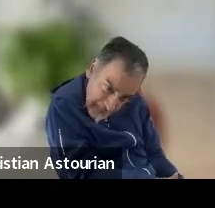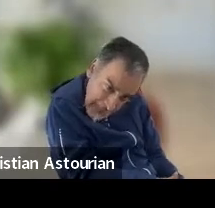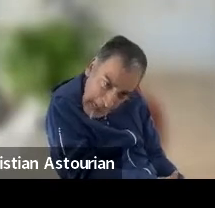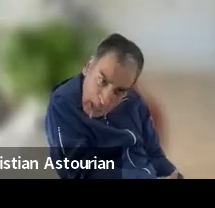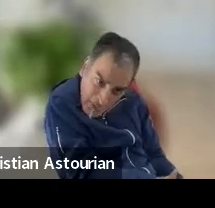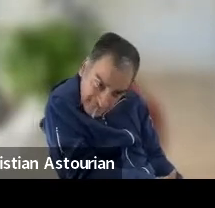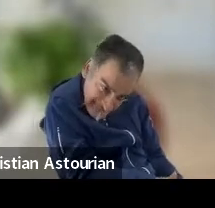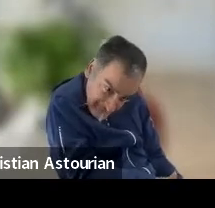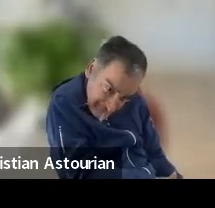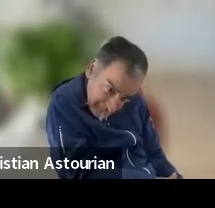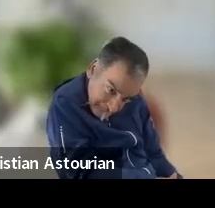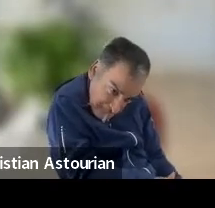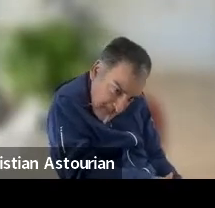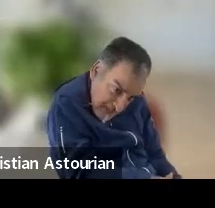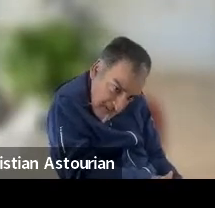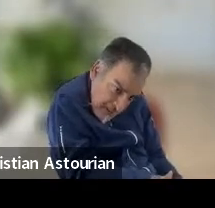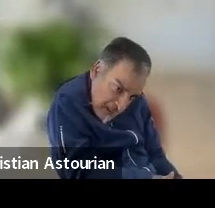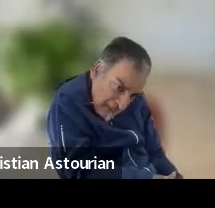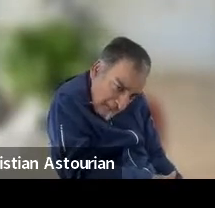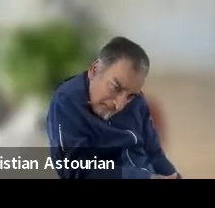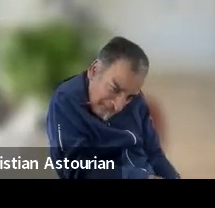catching COVID.